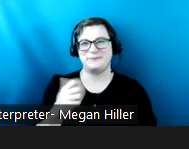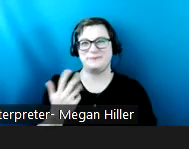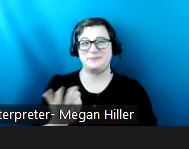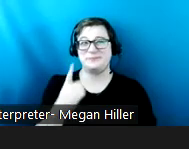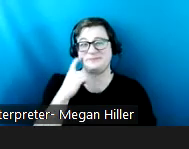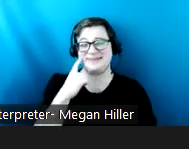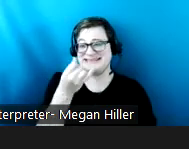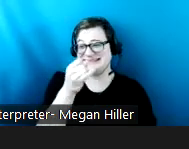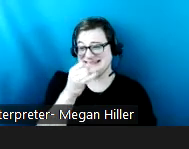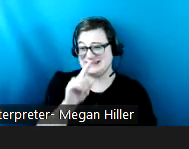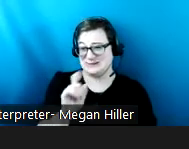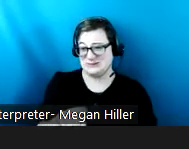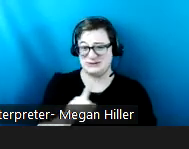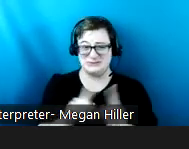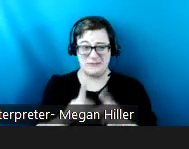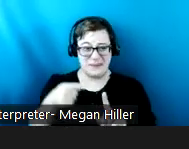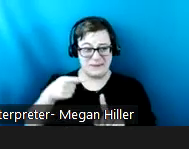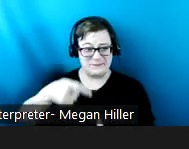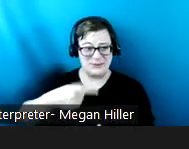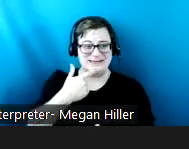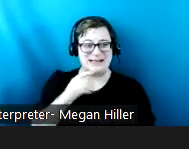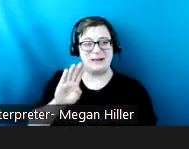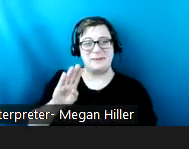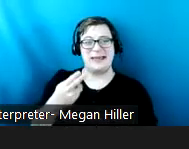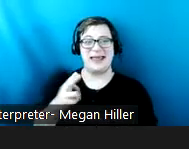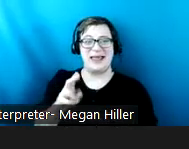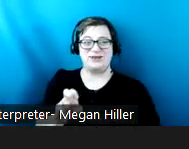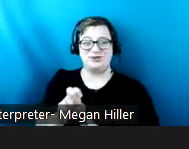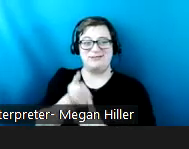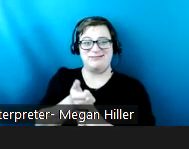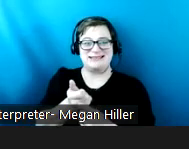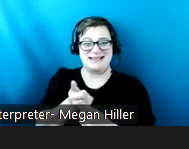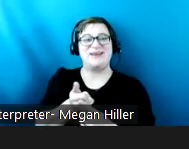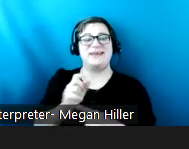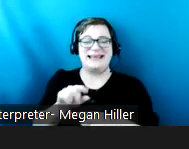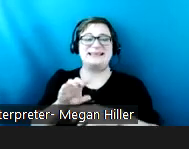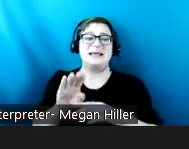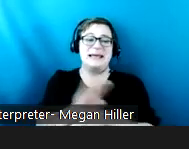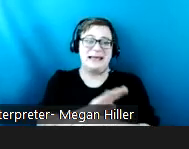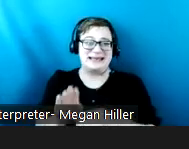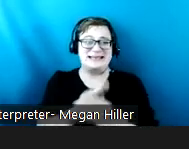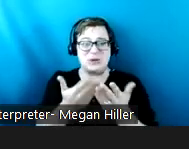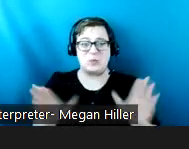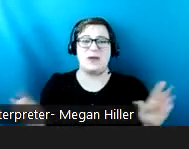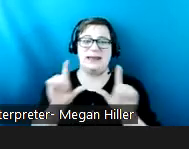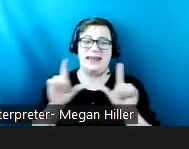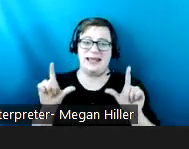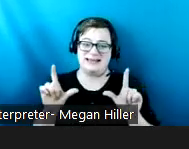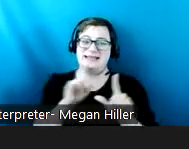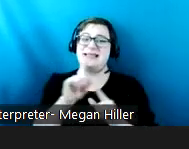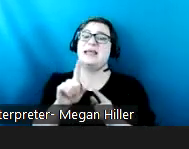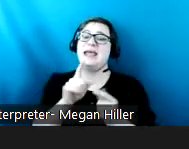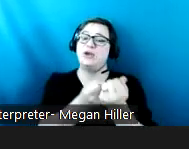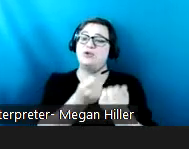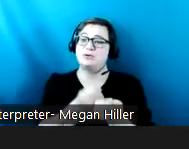silly question, but that bullet point that says BHE is entity-wide license and endorsements are location specific. So I think